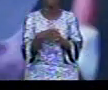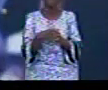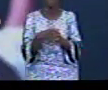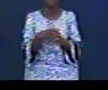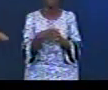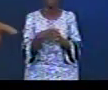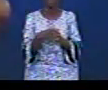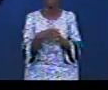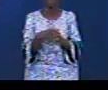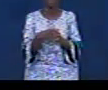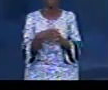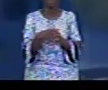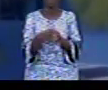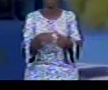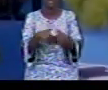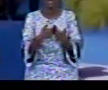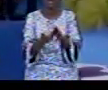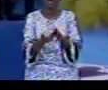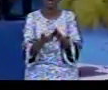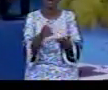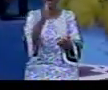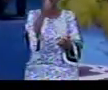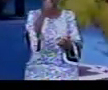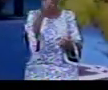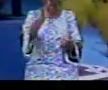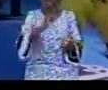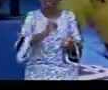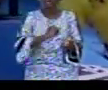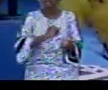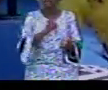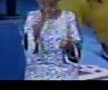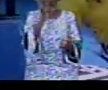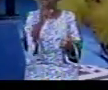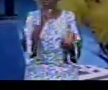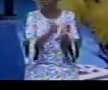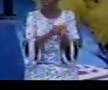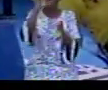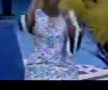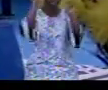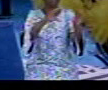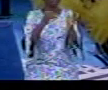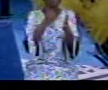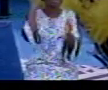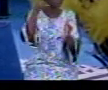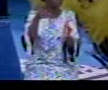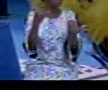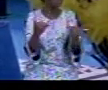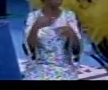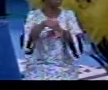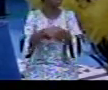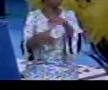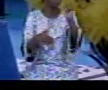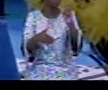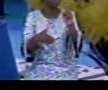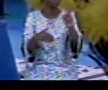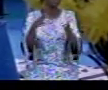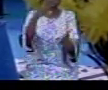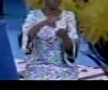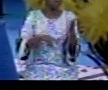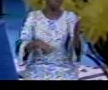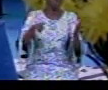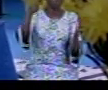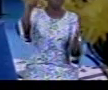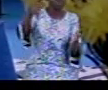How am I sure that he will do it for you tonight? Look at Psalm